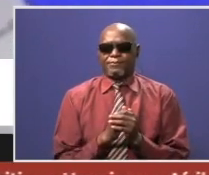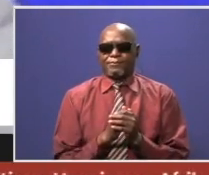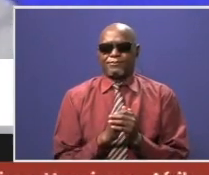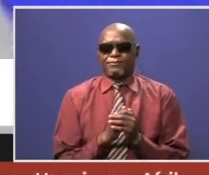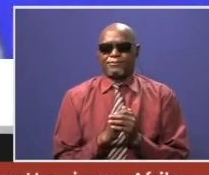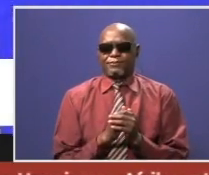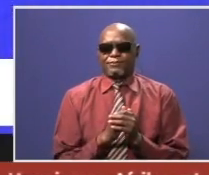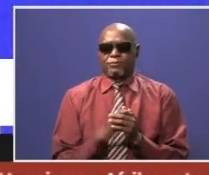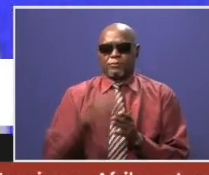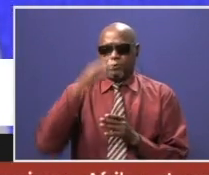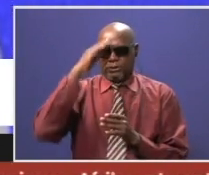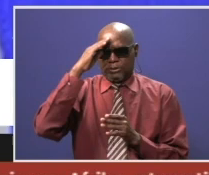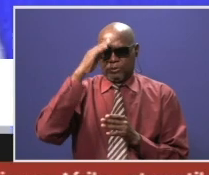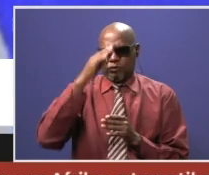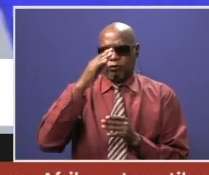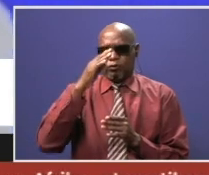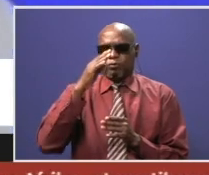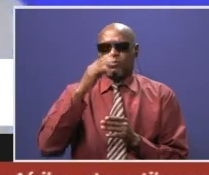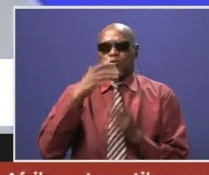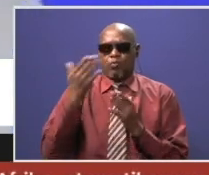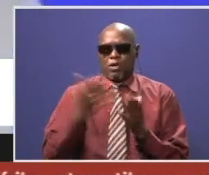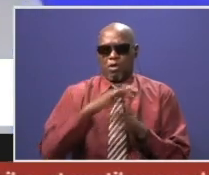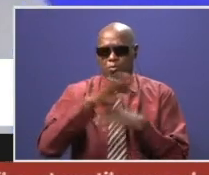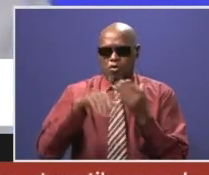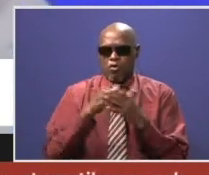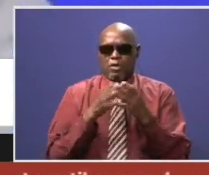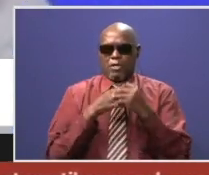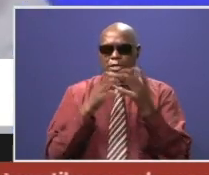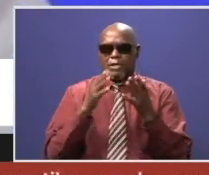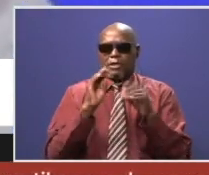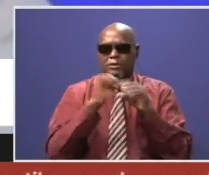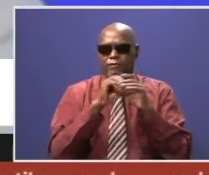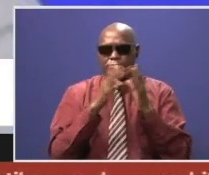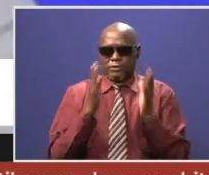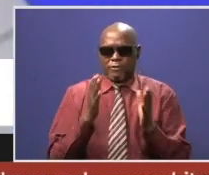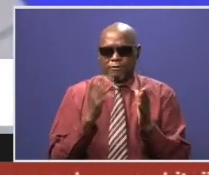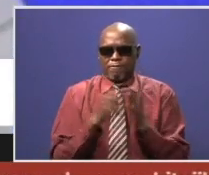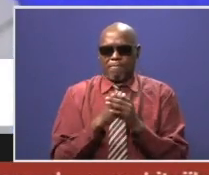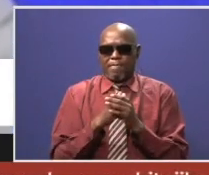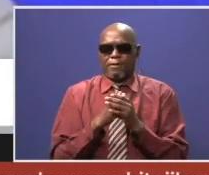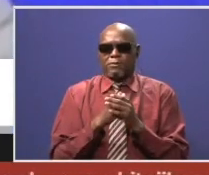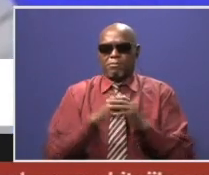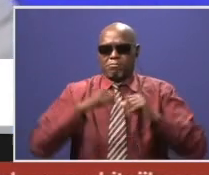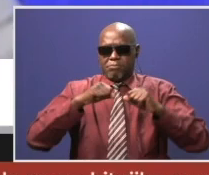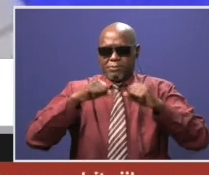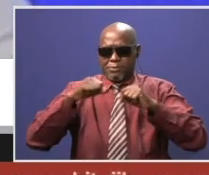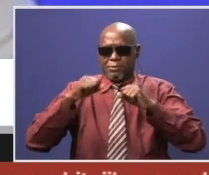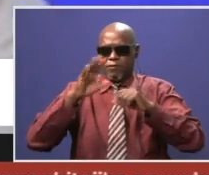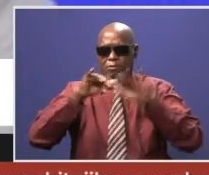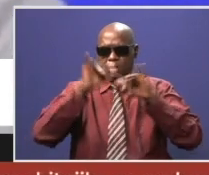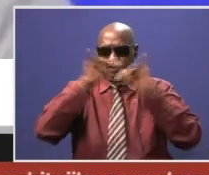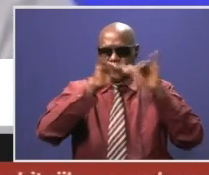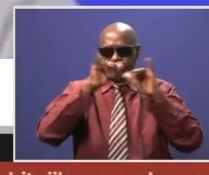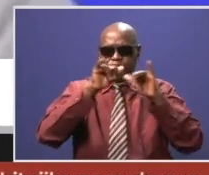I salute and welcome the distinguished leaders, investors, diplomats, and development